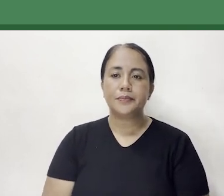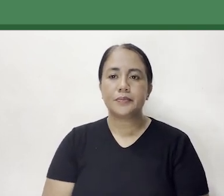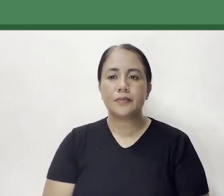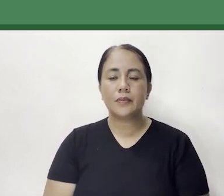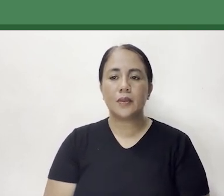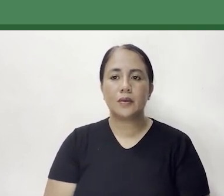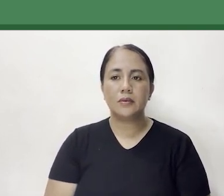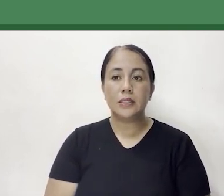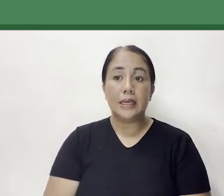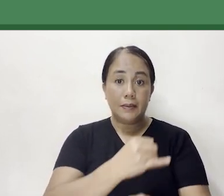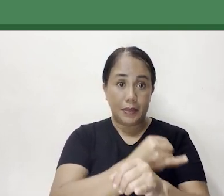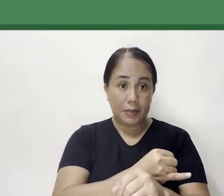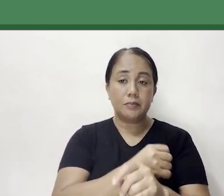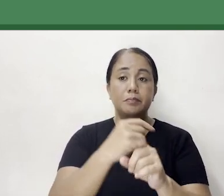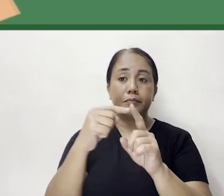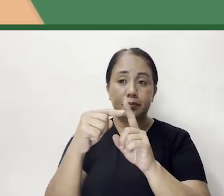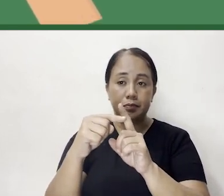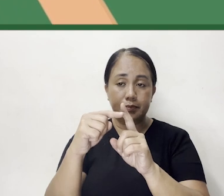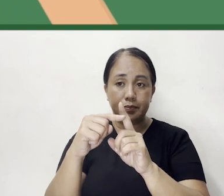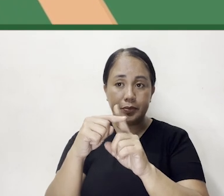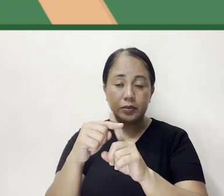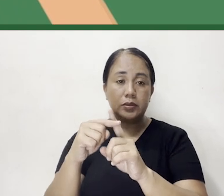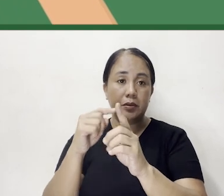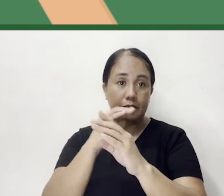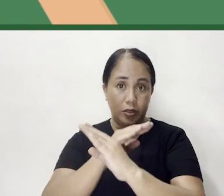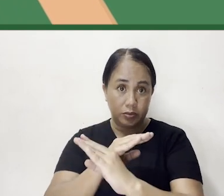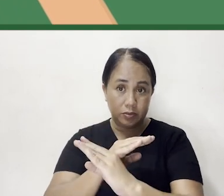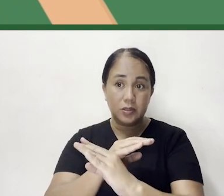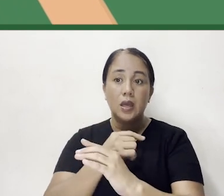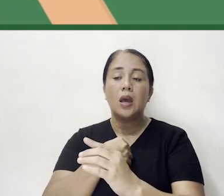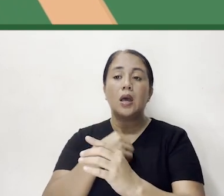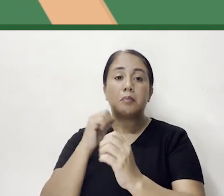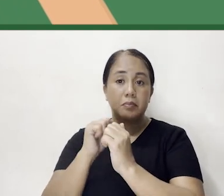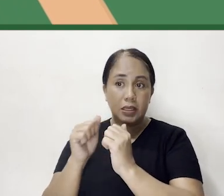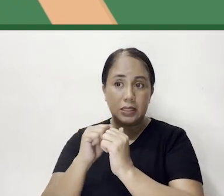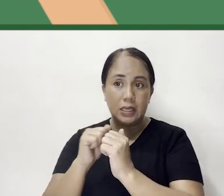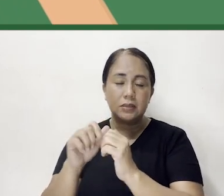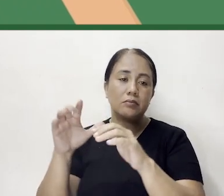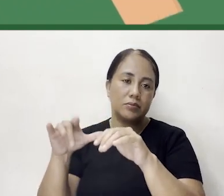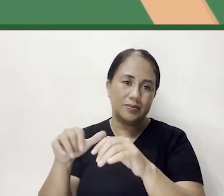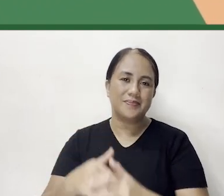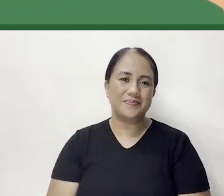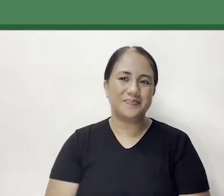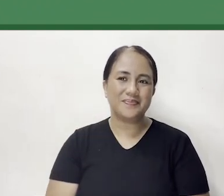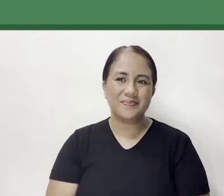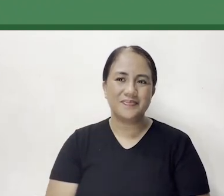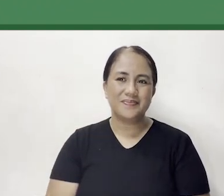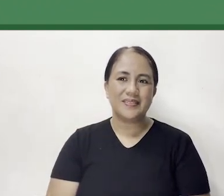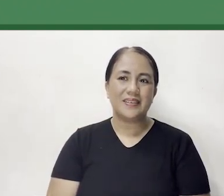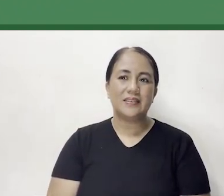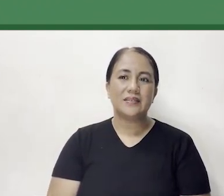others. Impairment X barriers is equivalent to